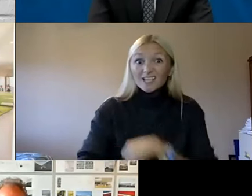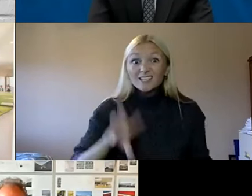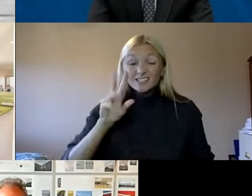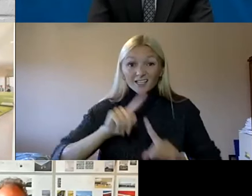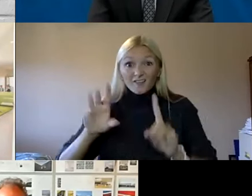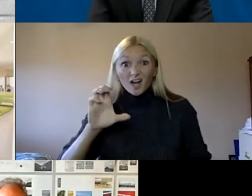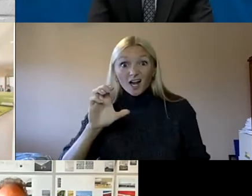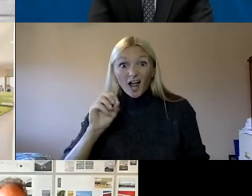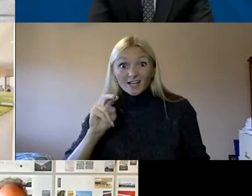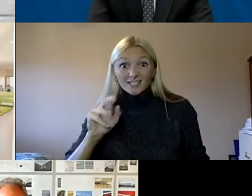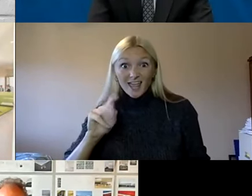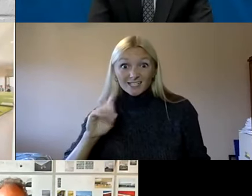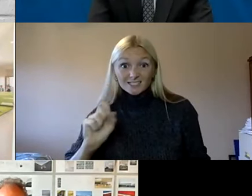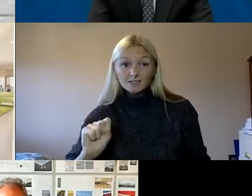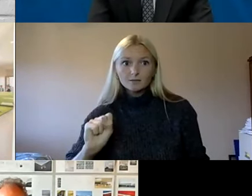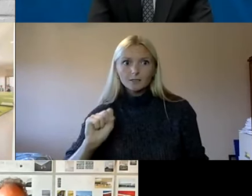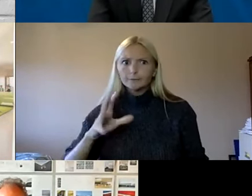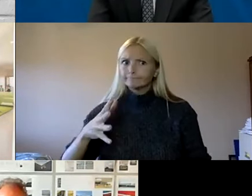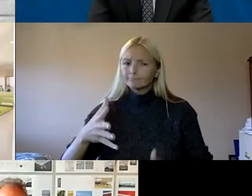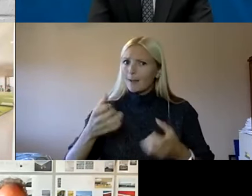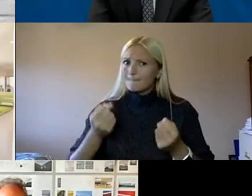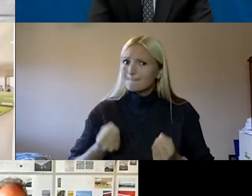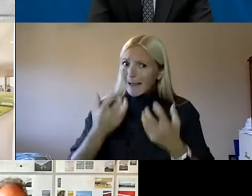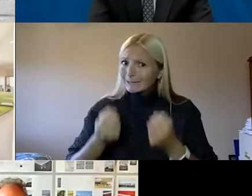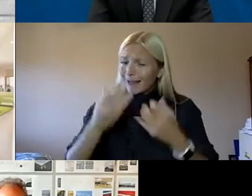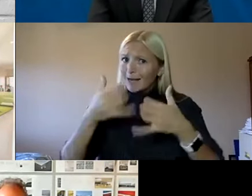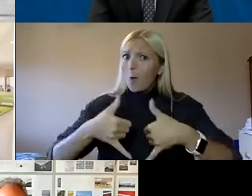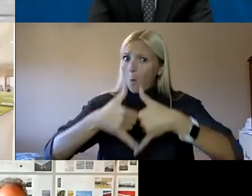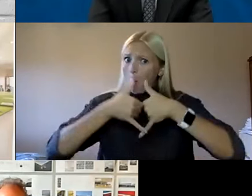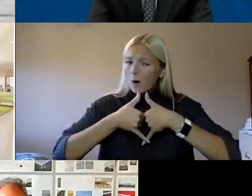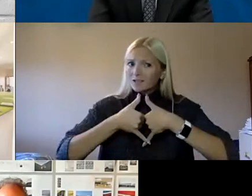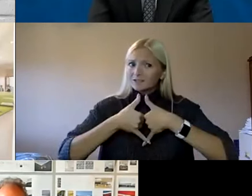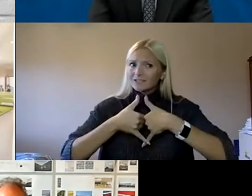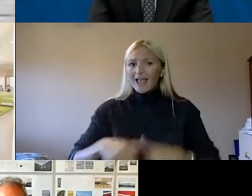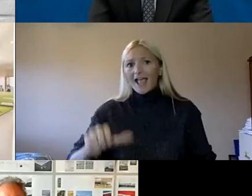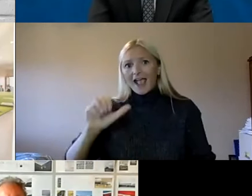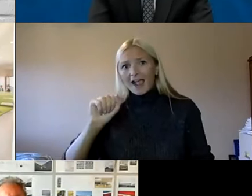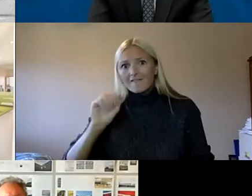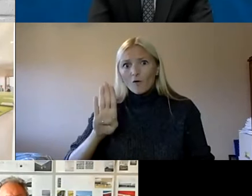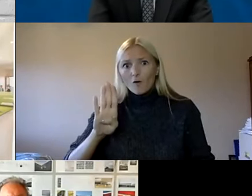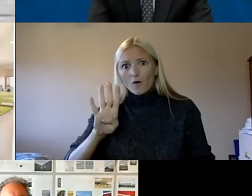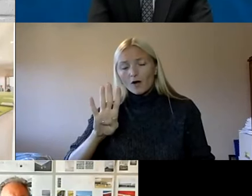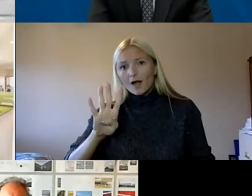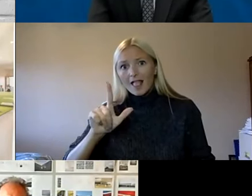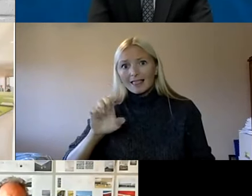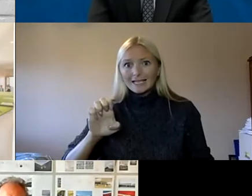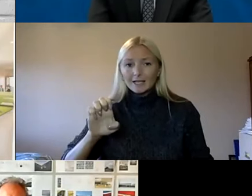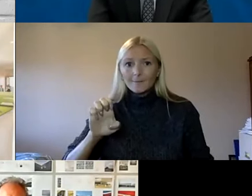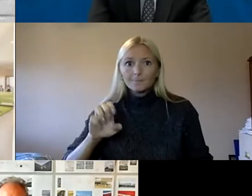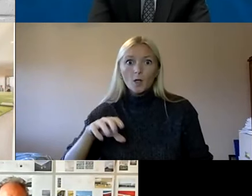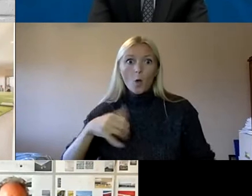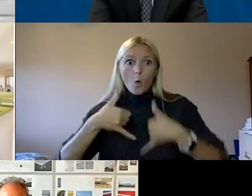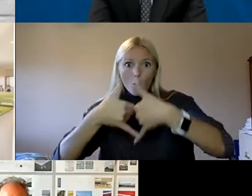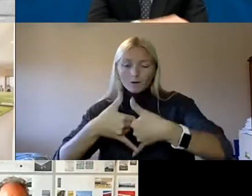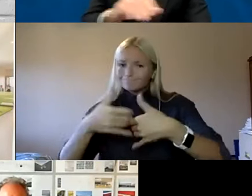And he's the recipient of many international awards, including the A4LE McConnell Award, the